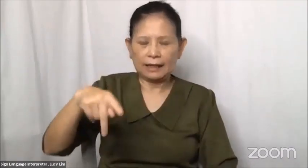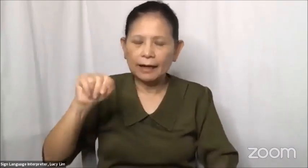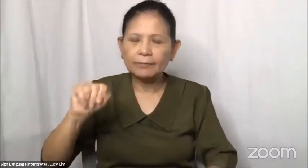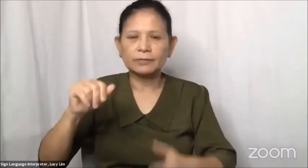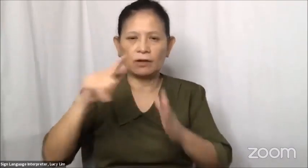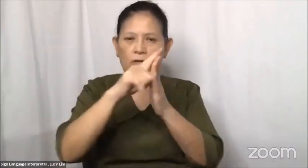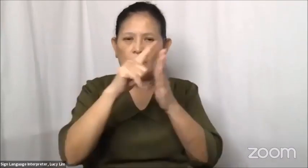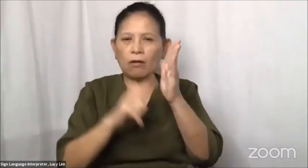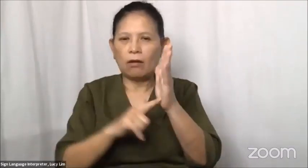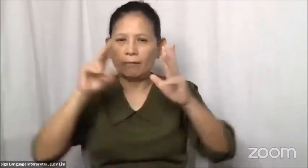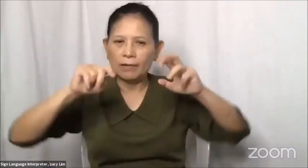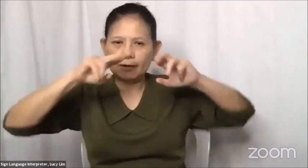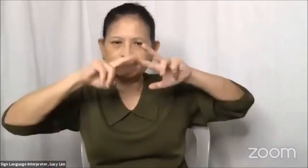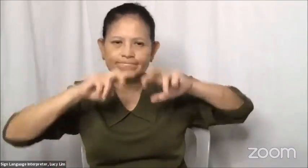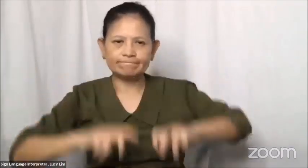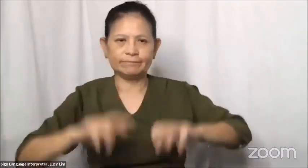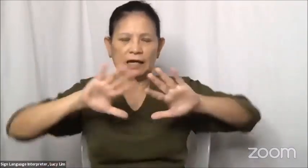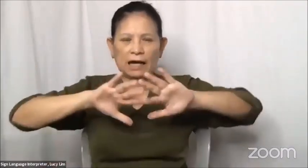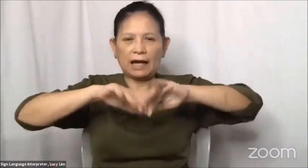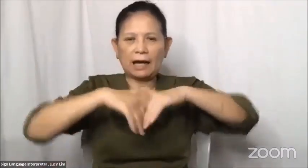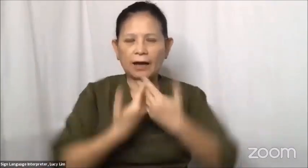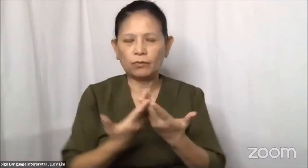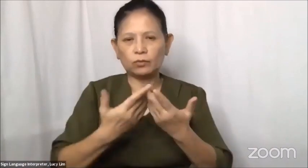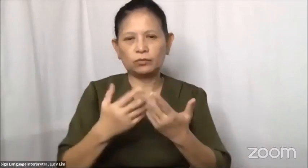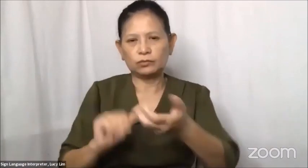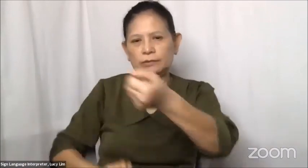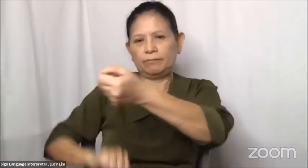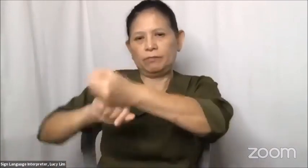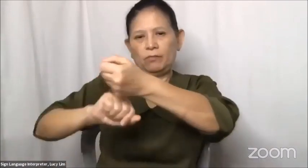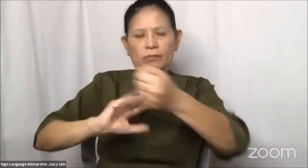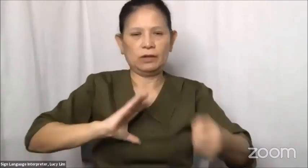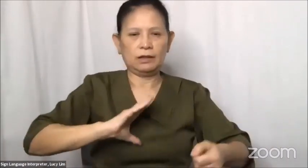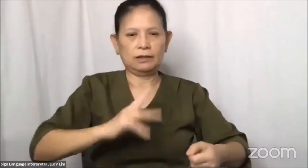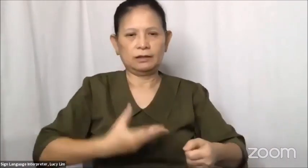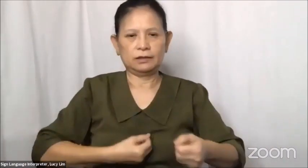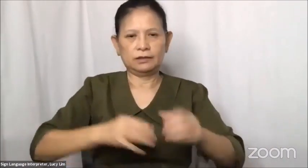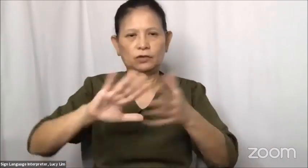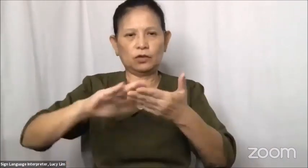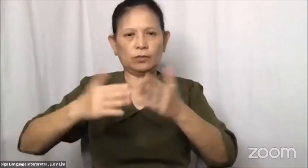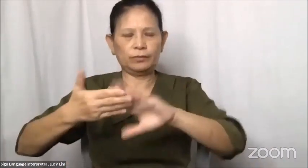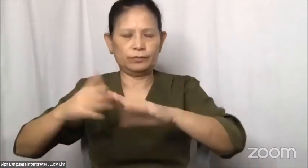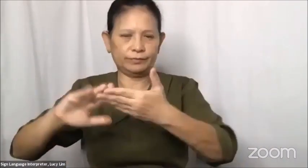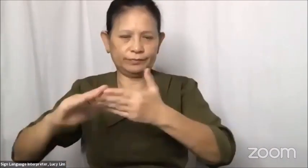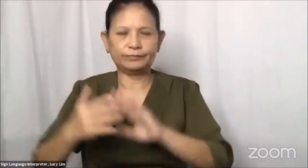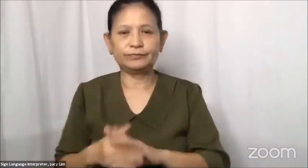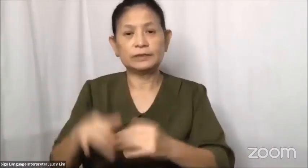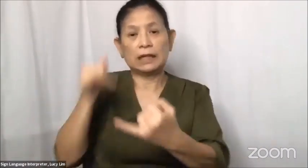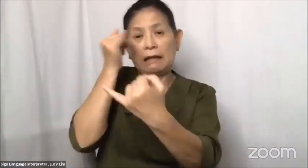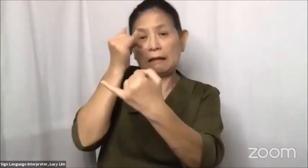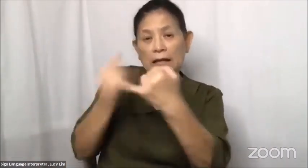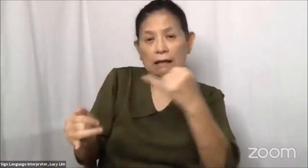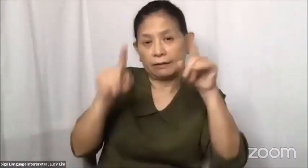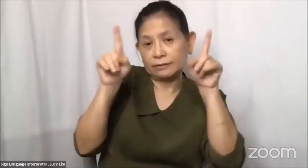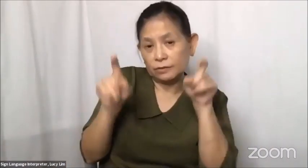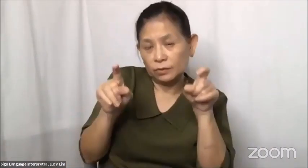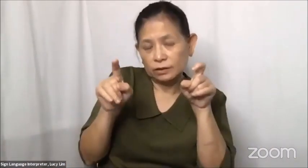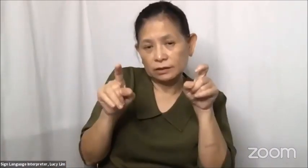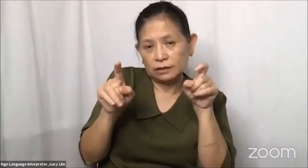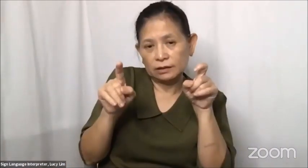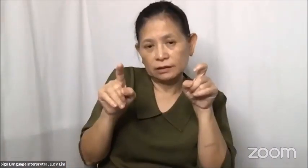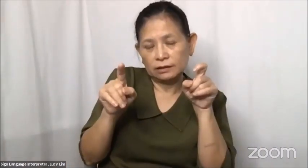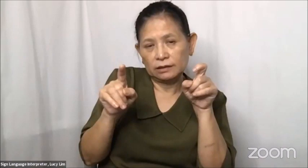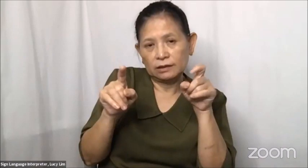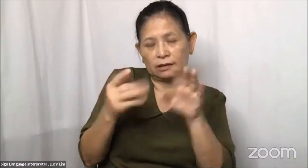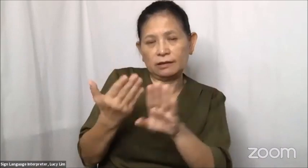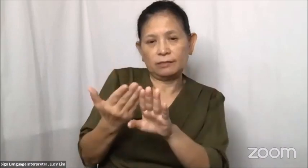protect the LGBT community. Thank you. Okay, thank you. Now, one last question I'm taking before I hand over